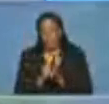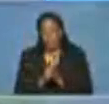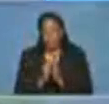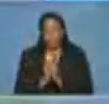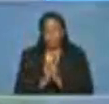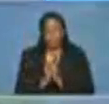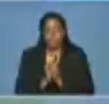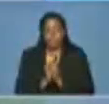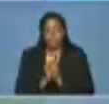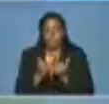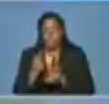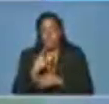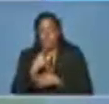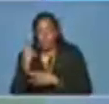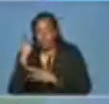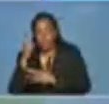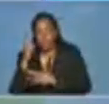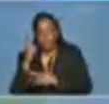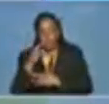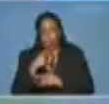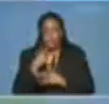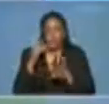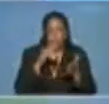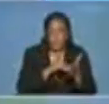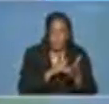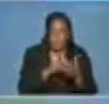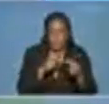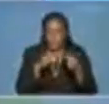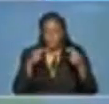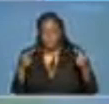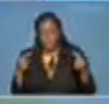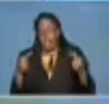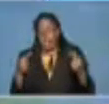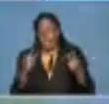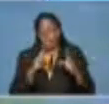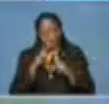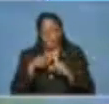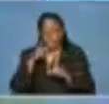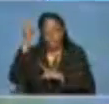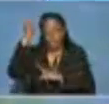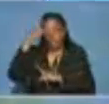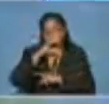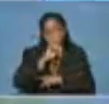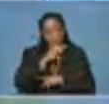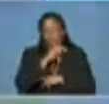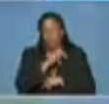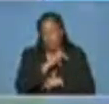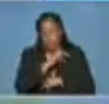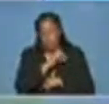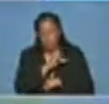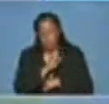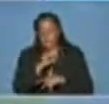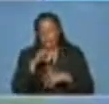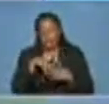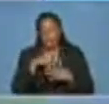All a matter of who's for and who's against, as senators from opposing sides tackled the pros and cons of the Public Procurement Bill